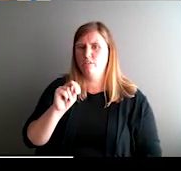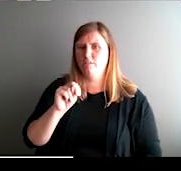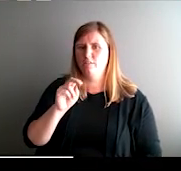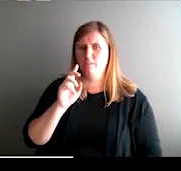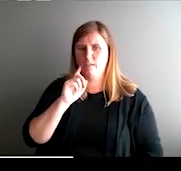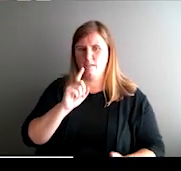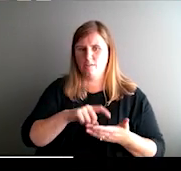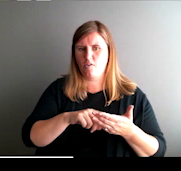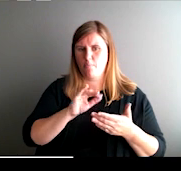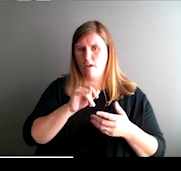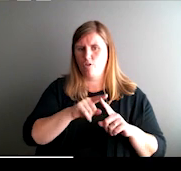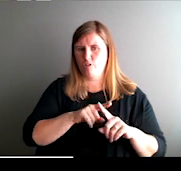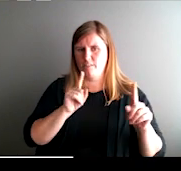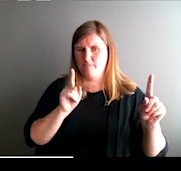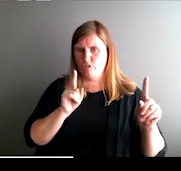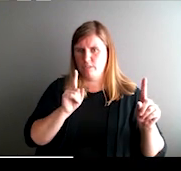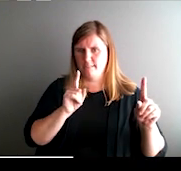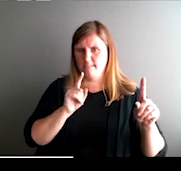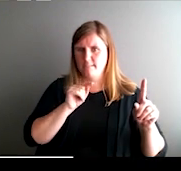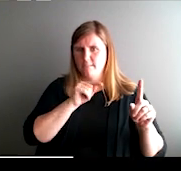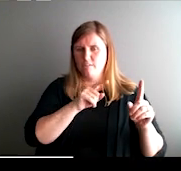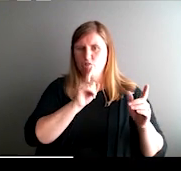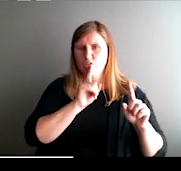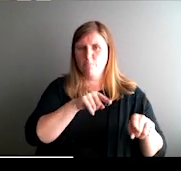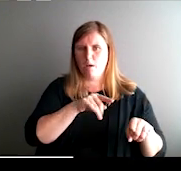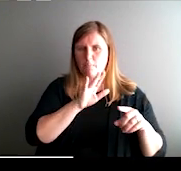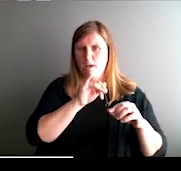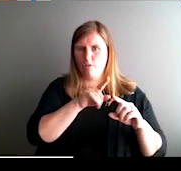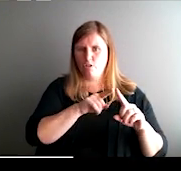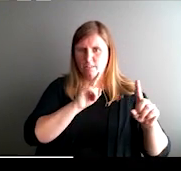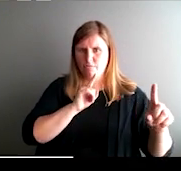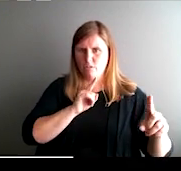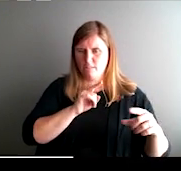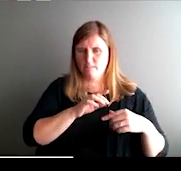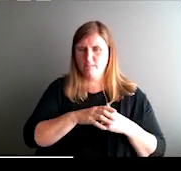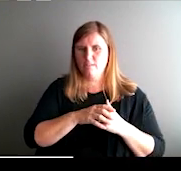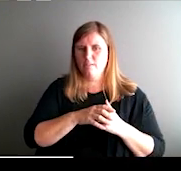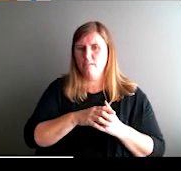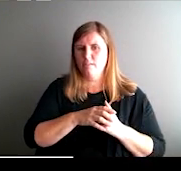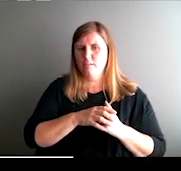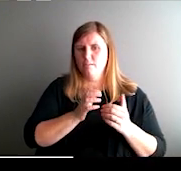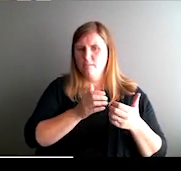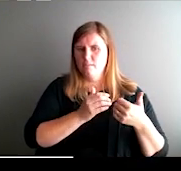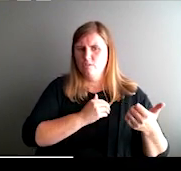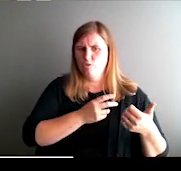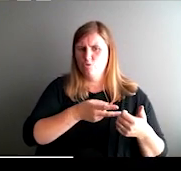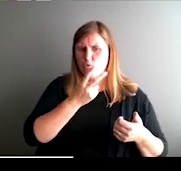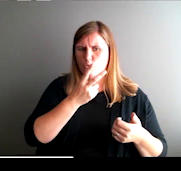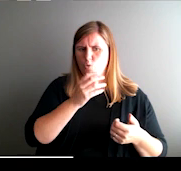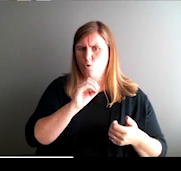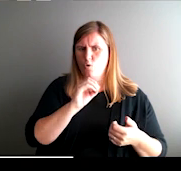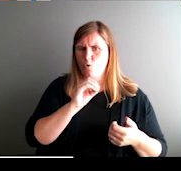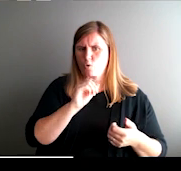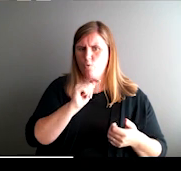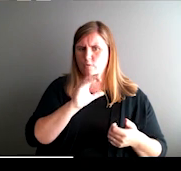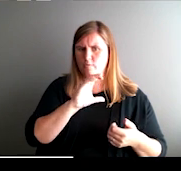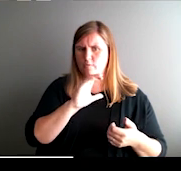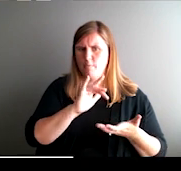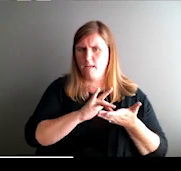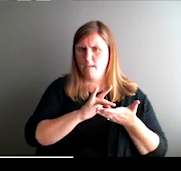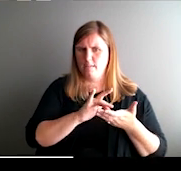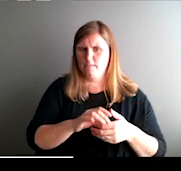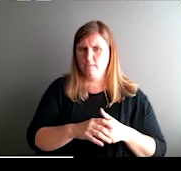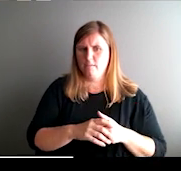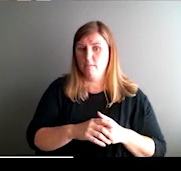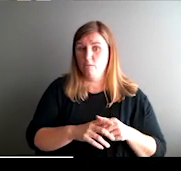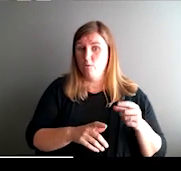by their differences or responding to things by their differences. You see here a picture of 2 over-the-counter medications,